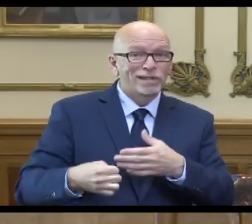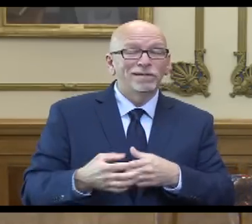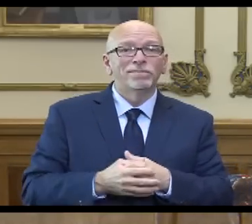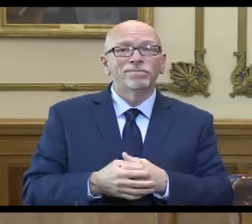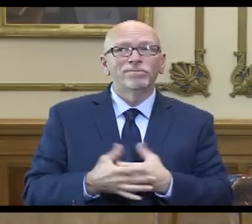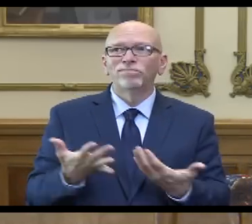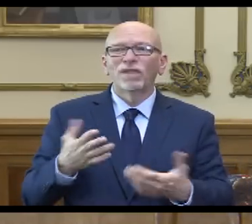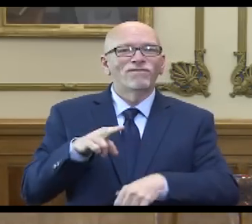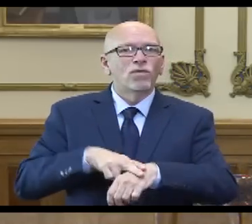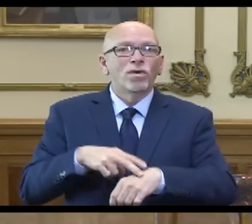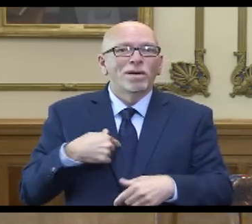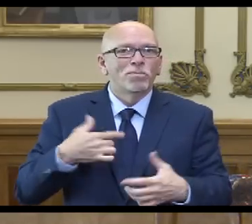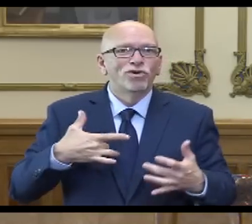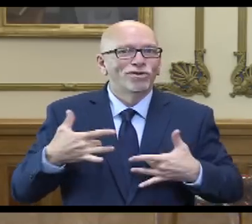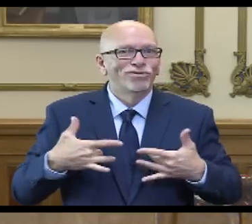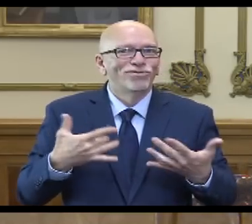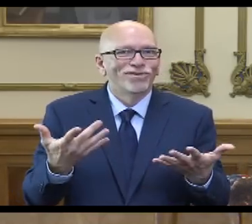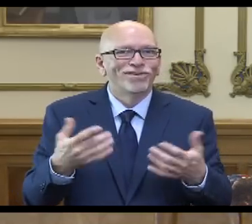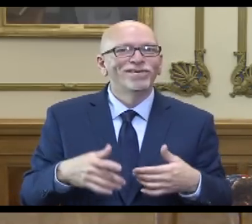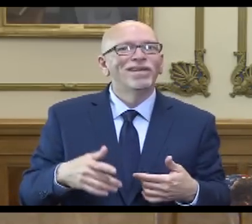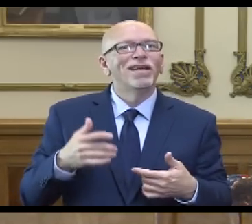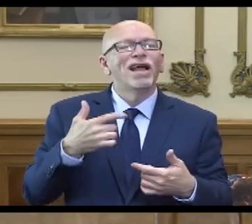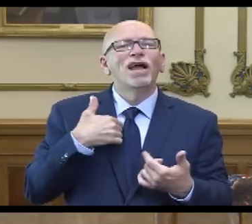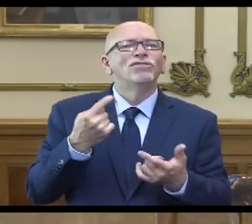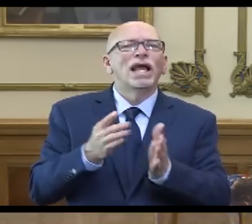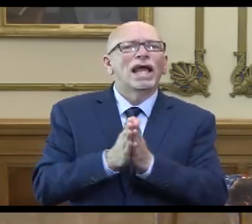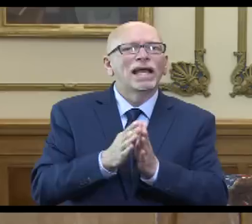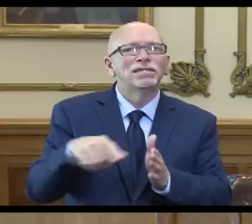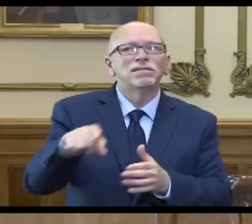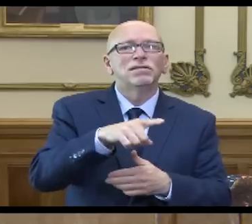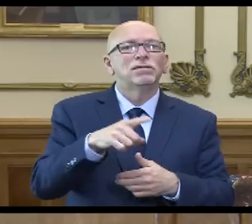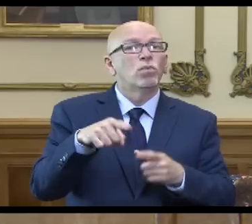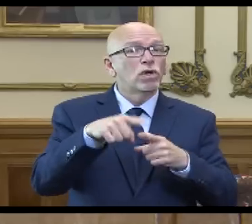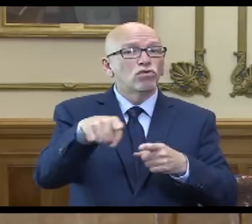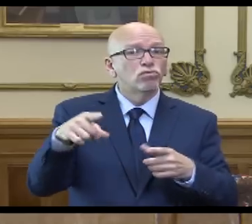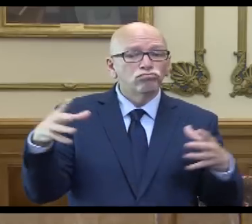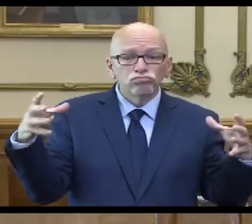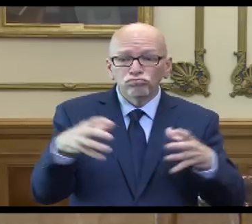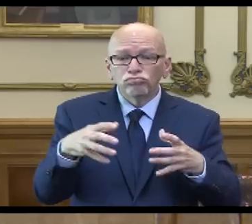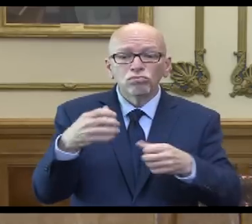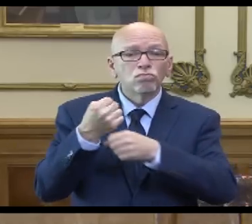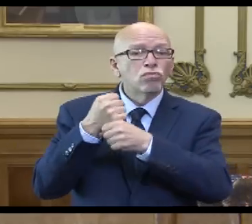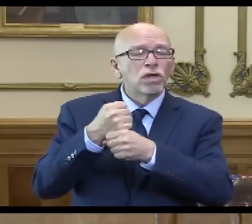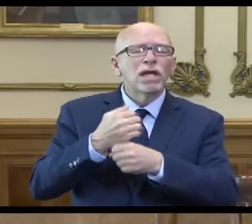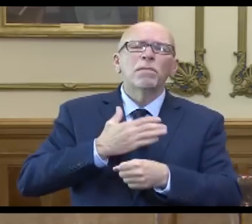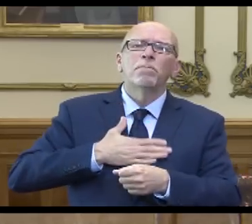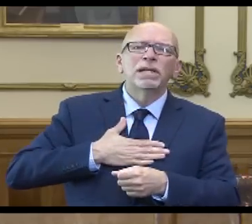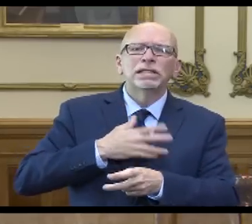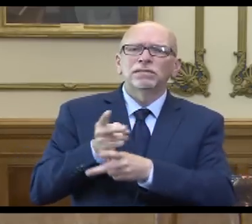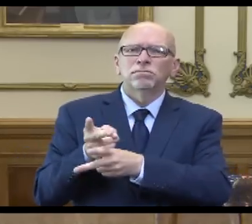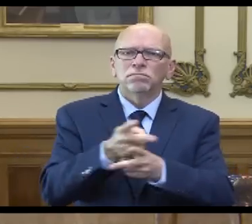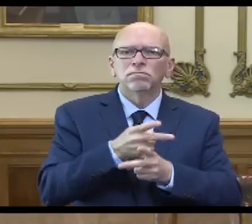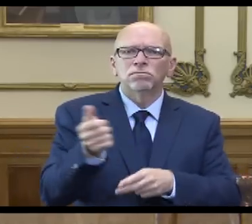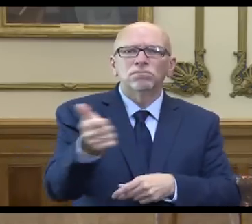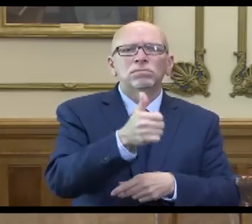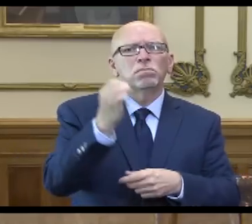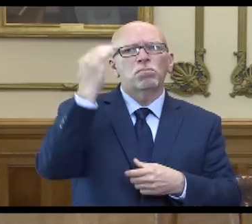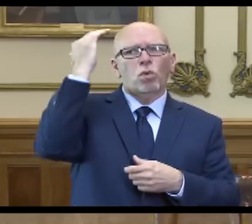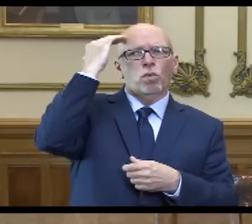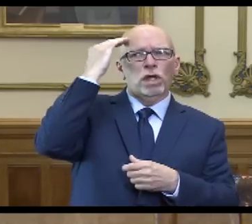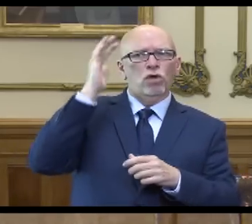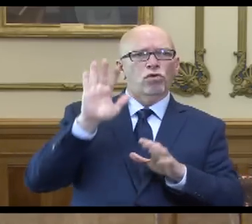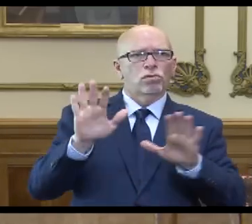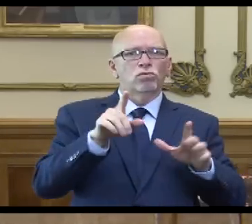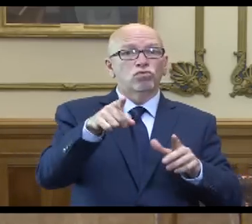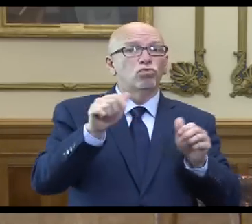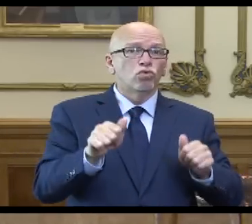Of course, I'm concerned. So I just ask, as you're gathering, please take precautions and be cognizant of the fact that you